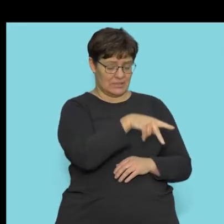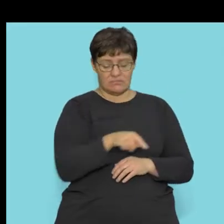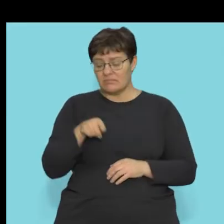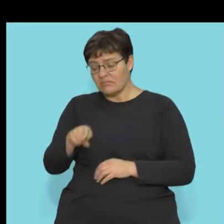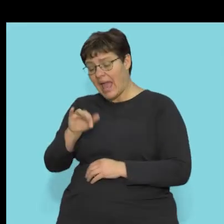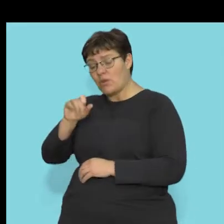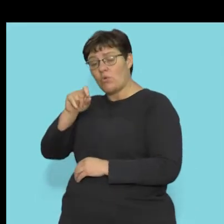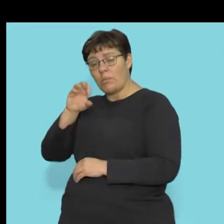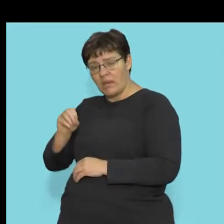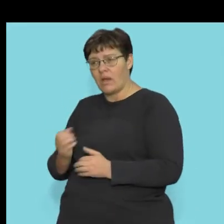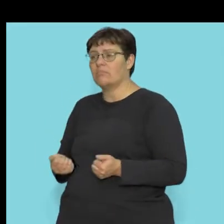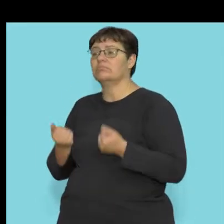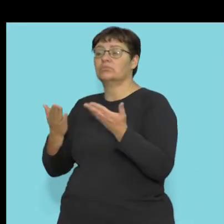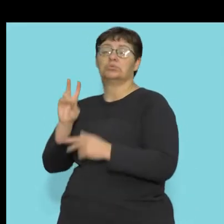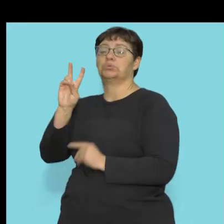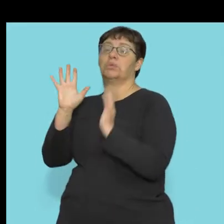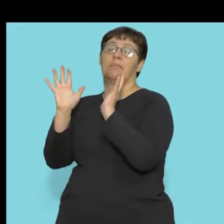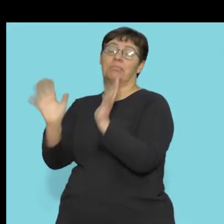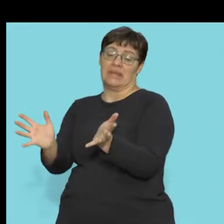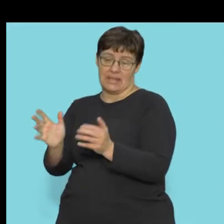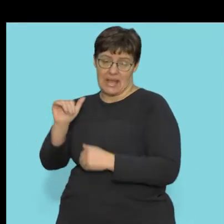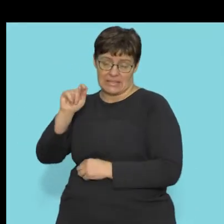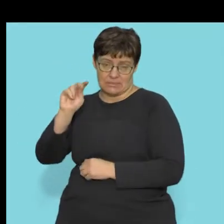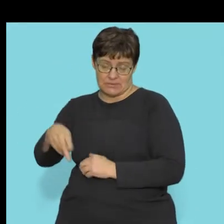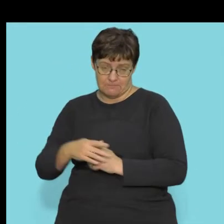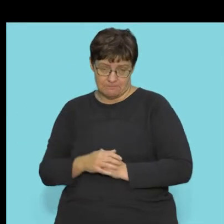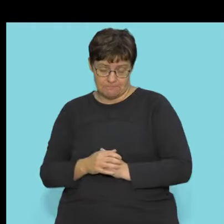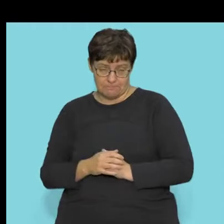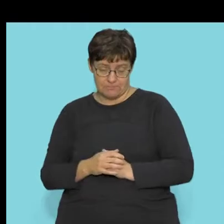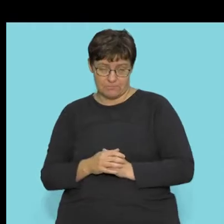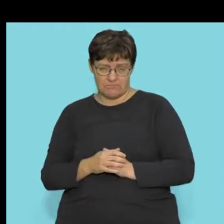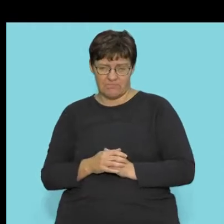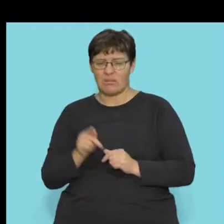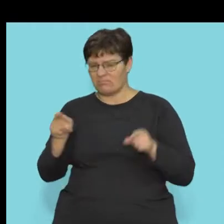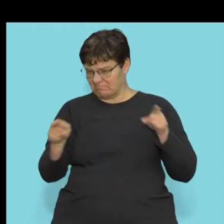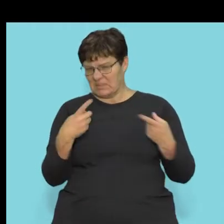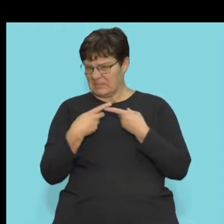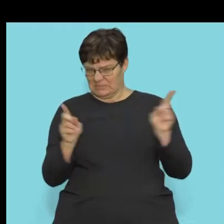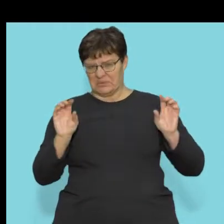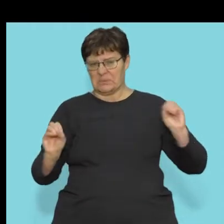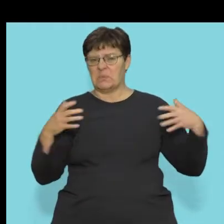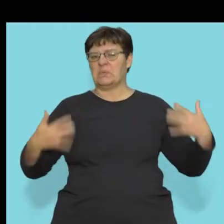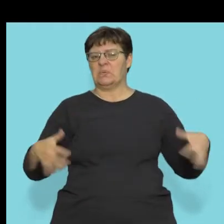However, anaerobic respiration produces only 2 molecules of ATP. And so we see a significant difference. And